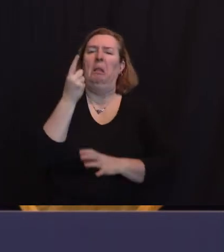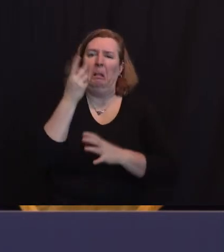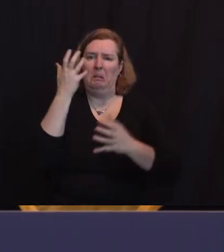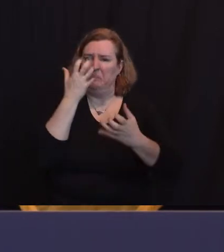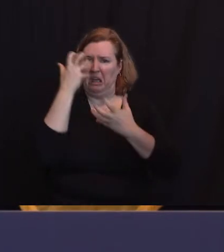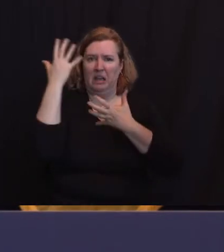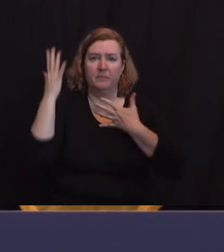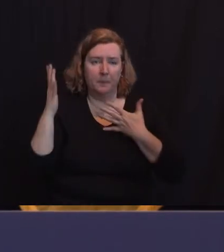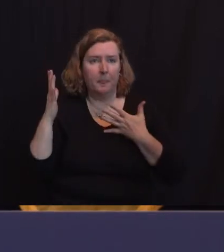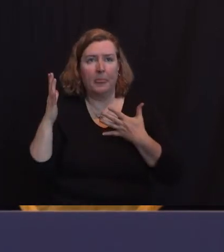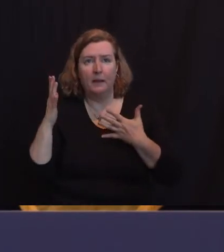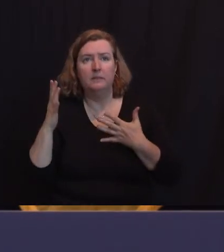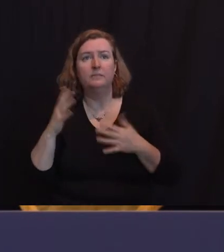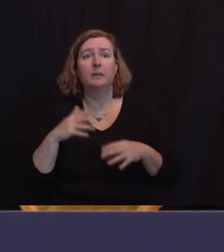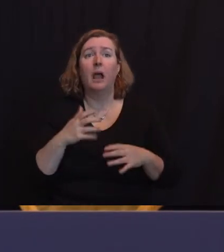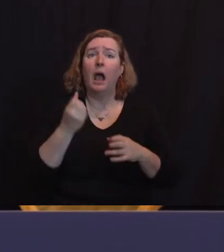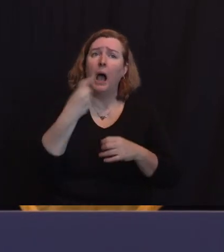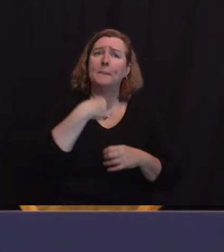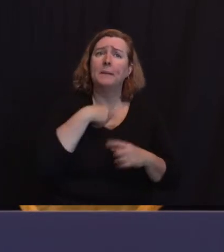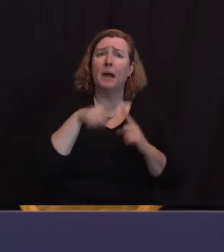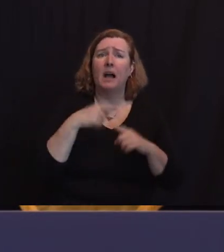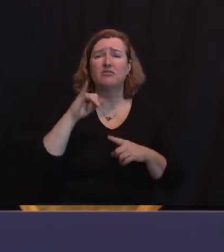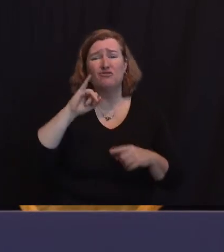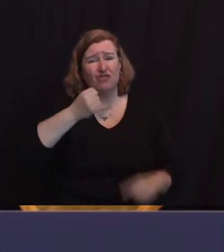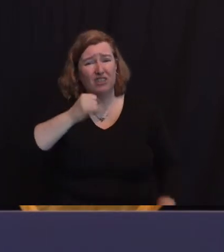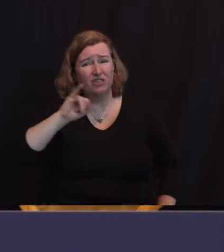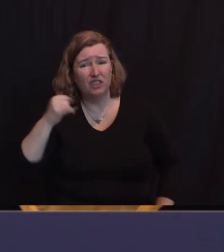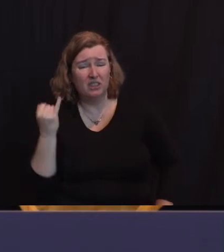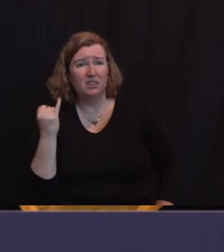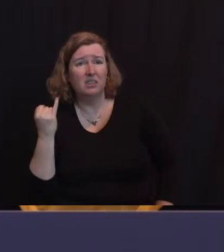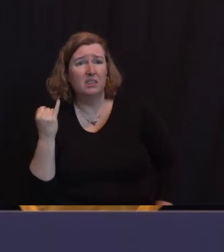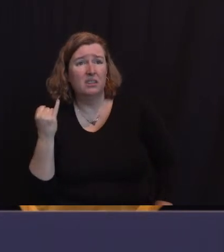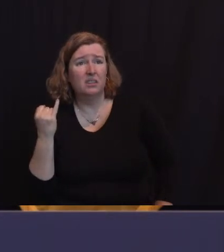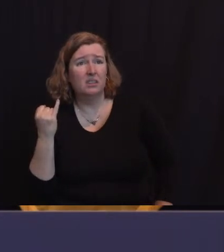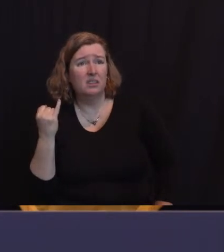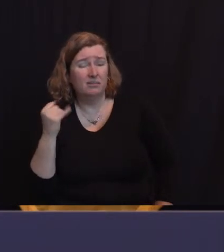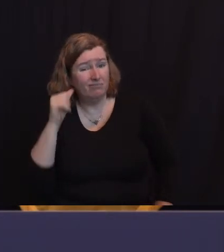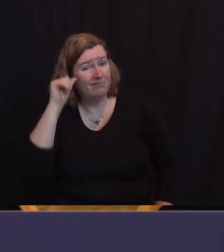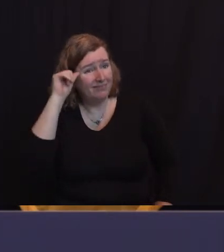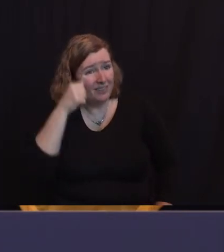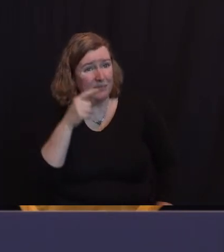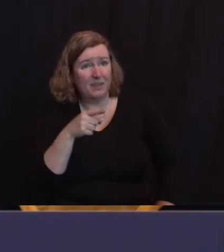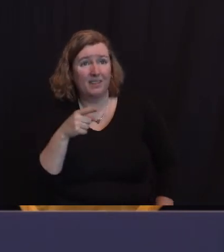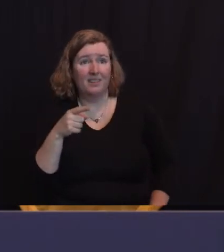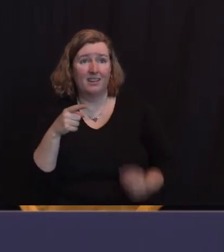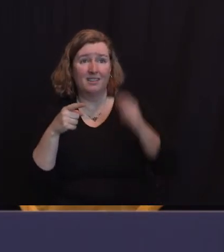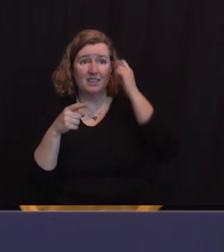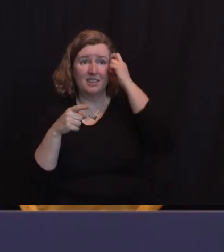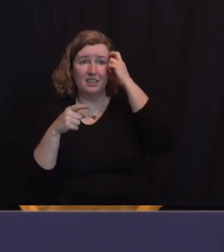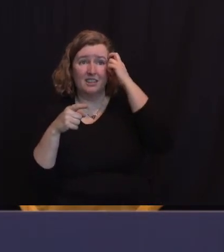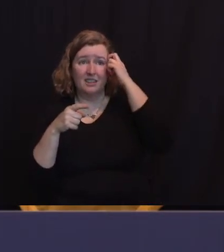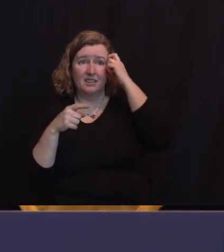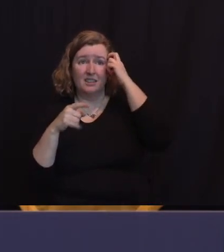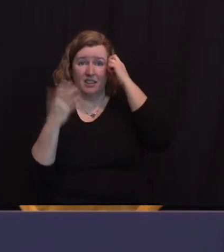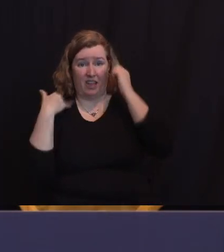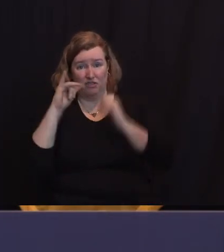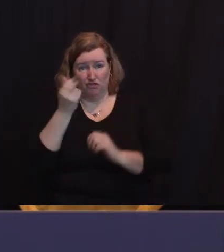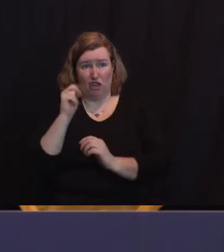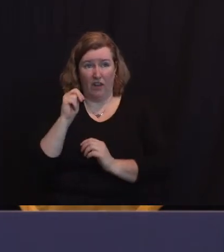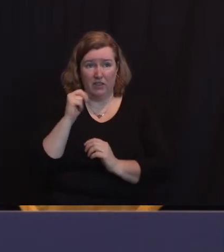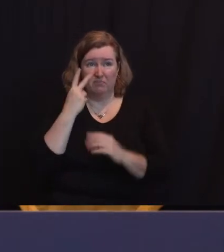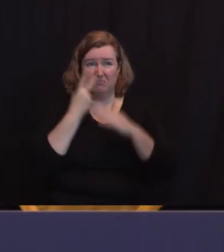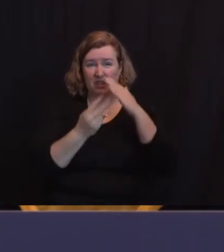J&J doses, and I assume the fact that the second wave in January wasn't as bad as we thought was for the very reason that we've talked about